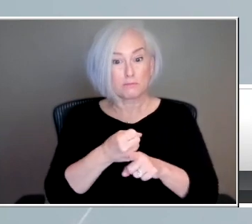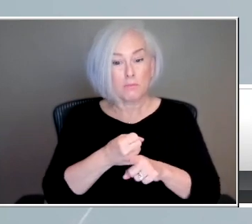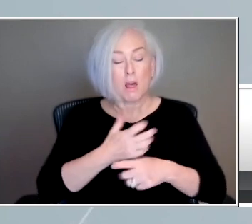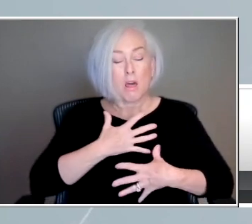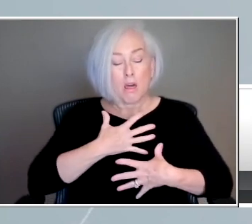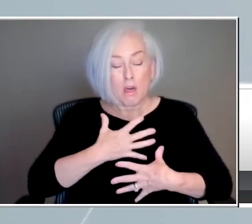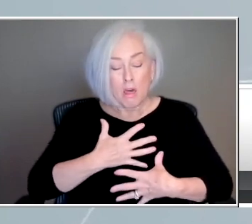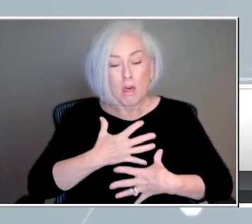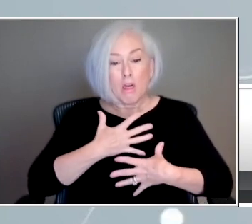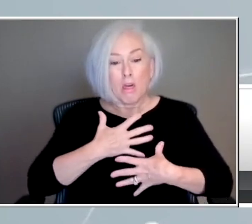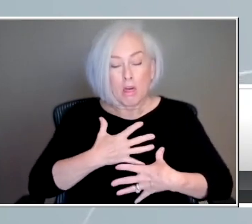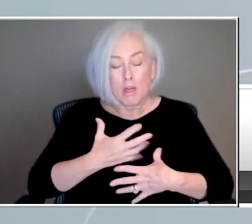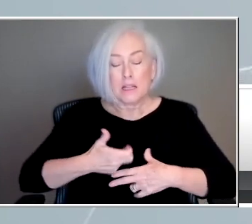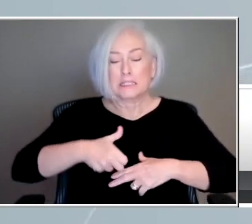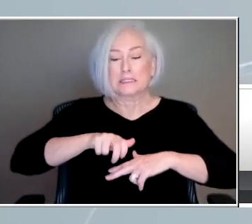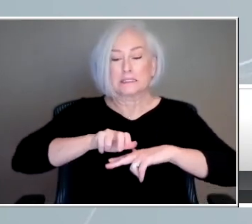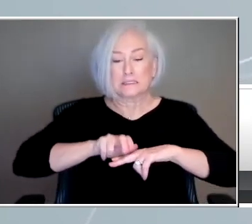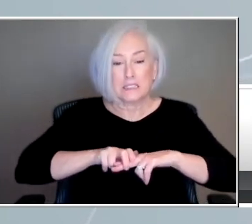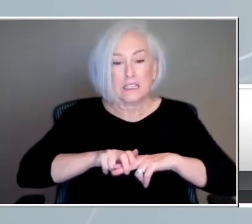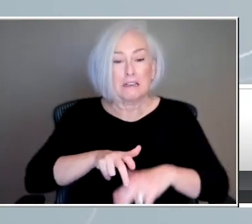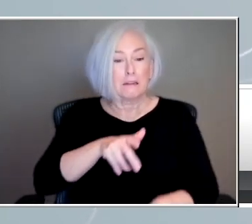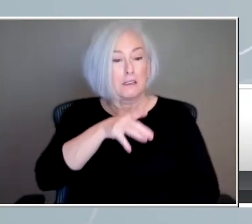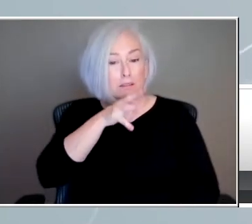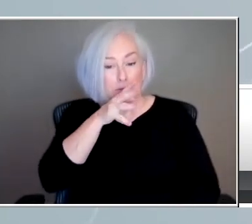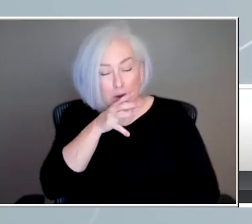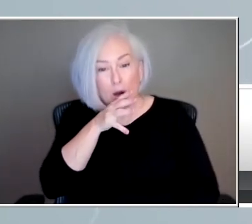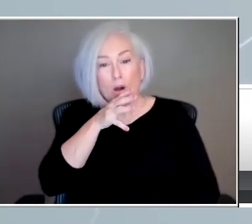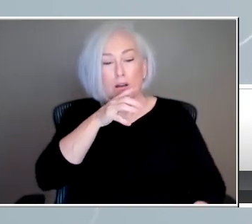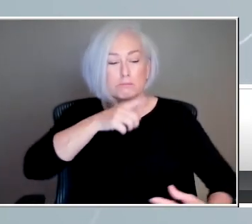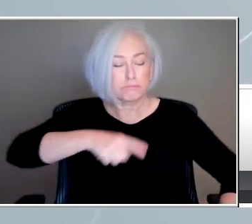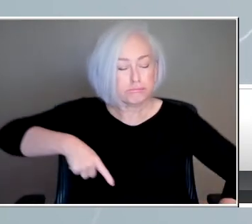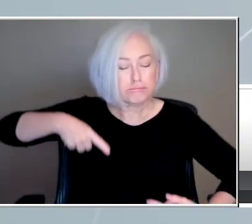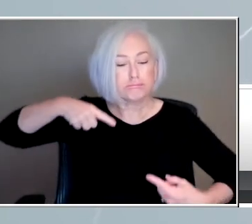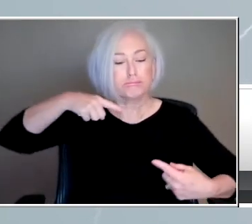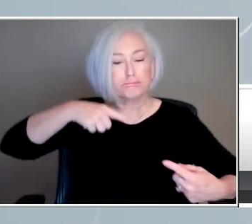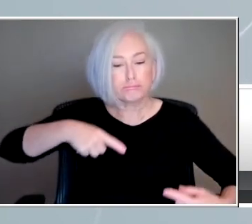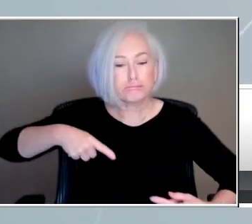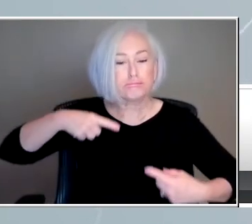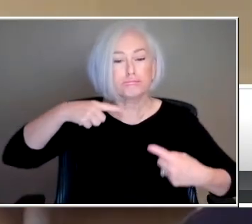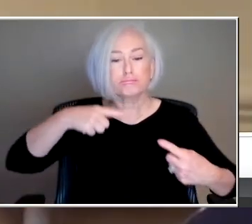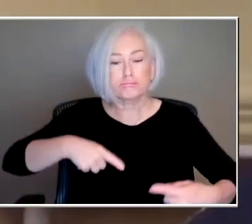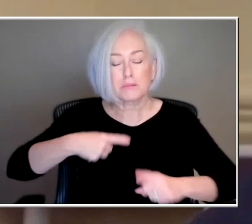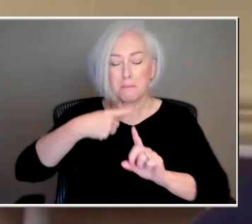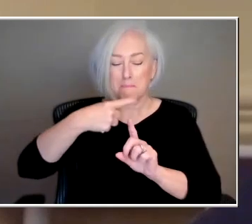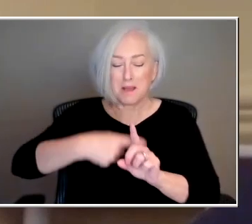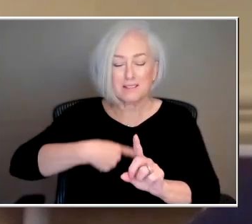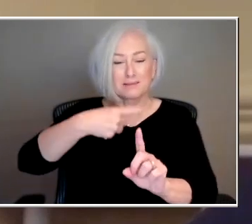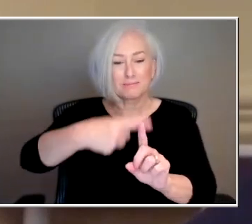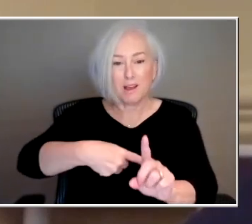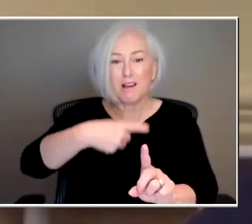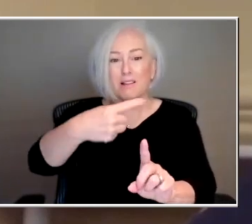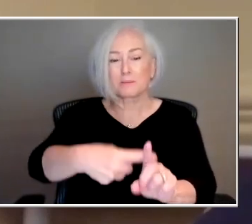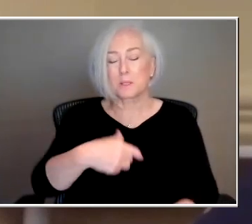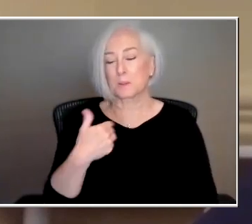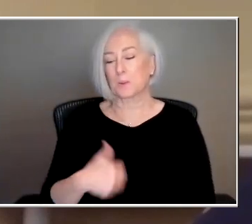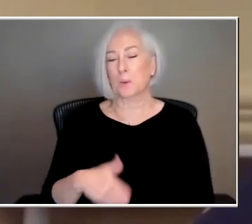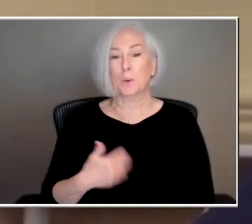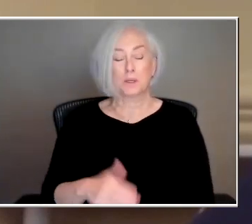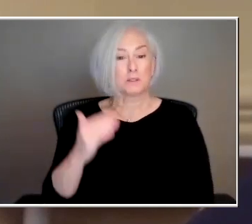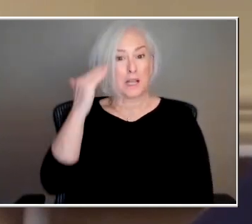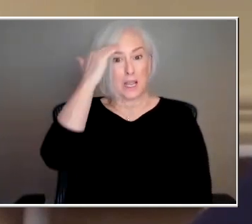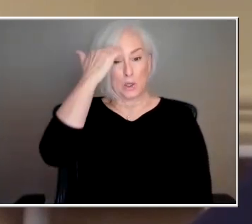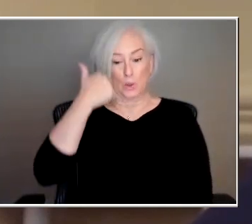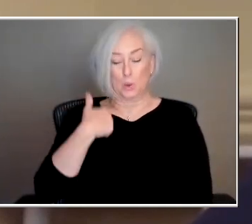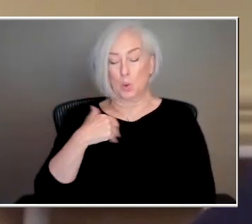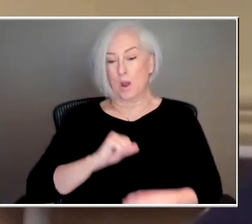talking. Weeks of sickness turned into months, and her symptoms multiplied. I knew I had COVID, but I didn't know